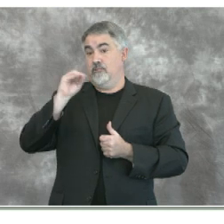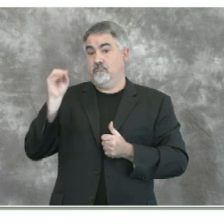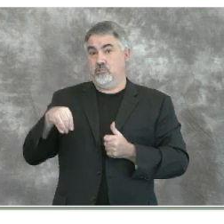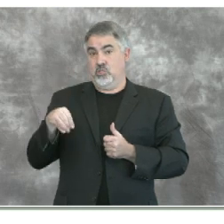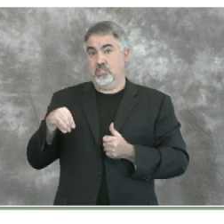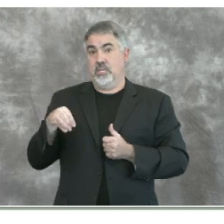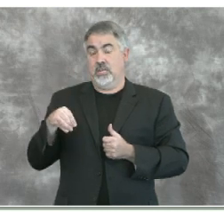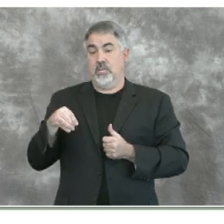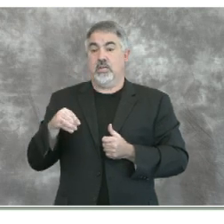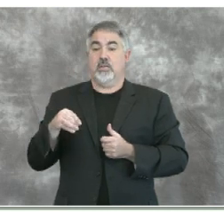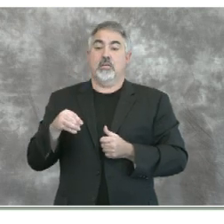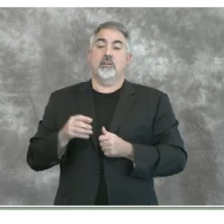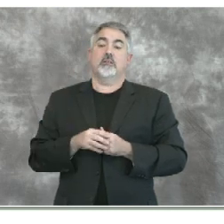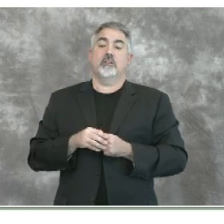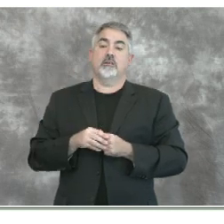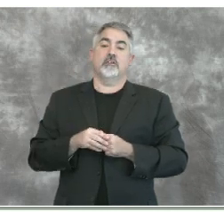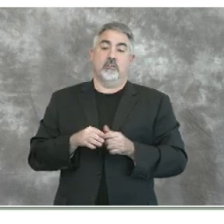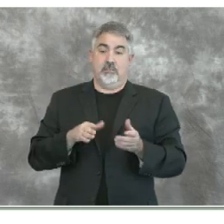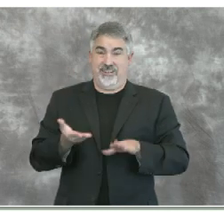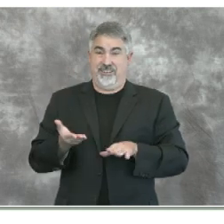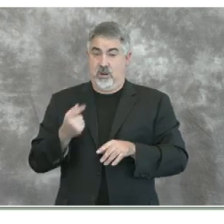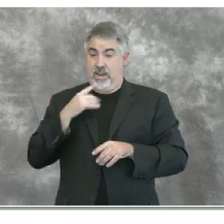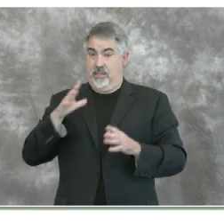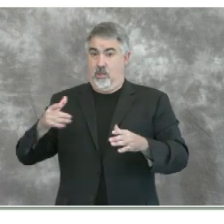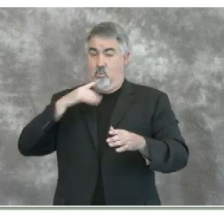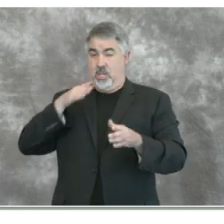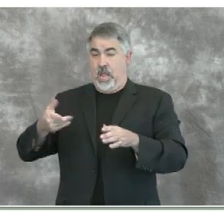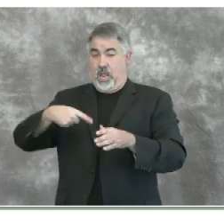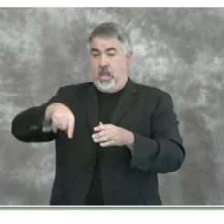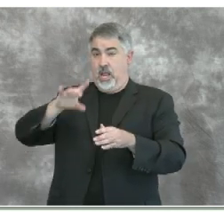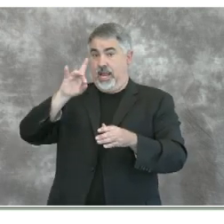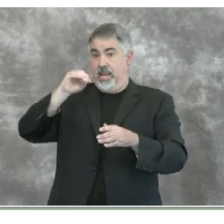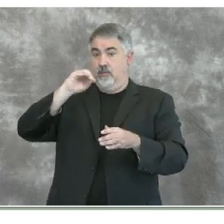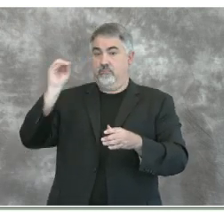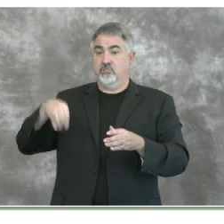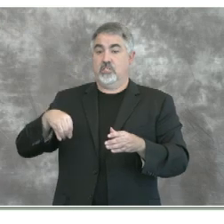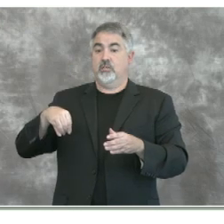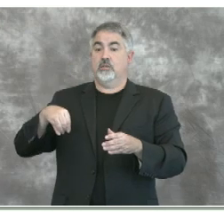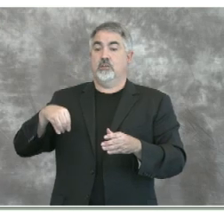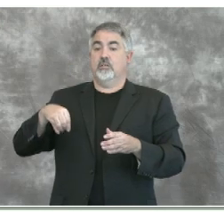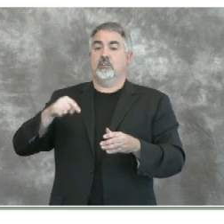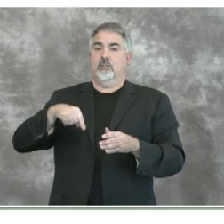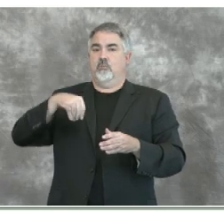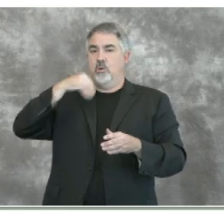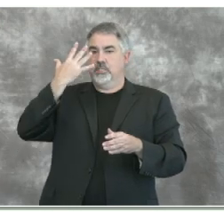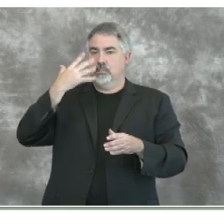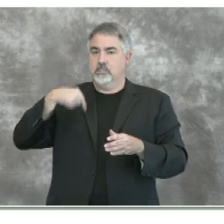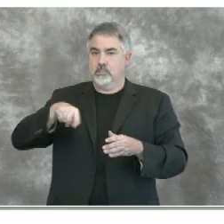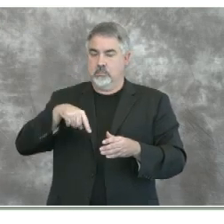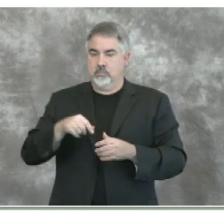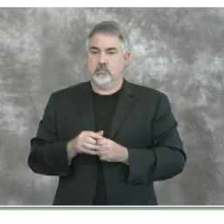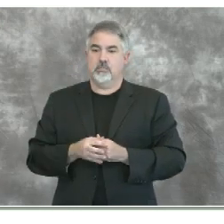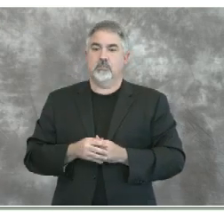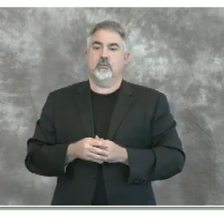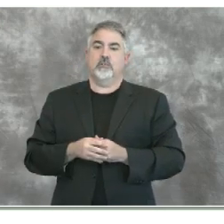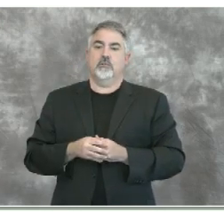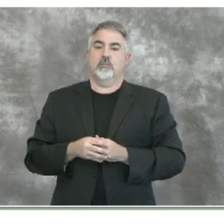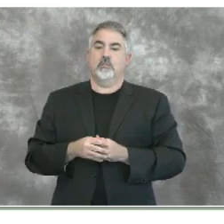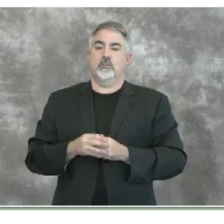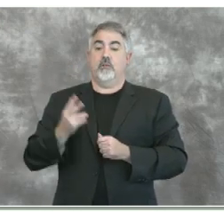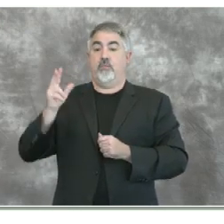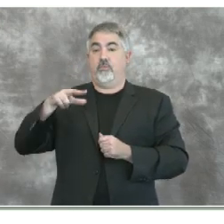total number of deaths. 21 or 58% are white, 12 or 33% are Hispanic, 2